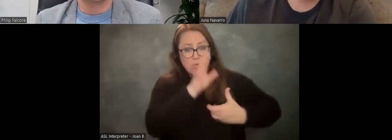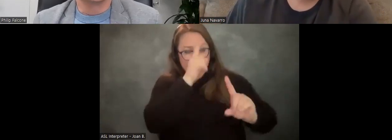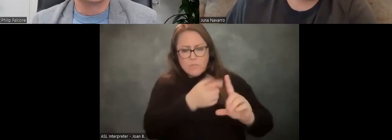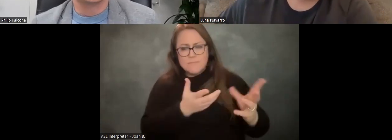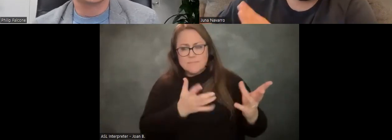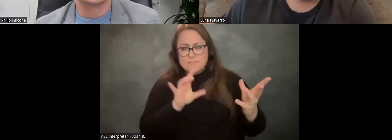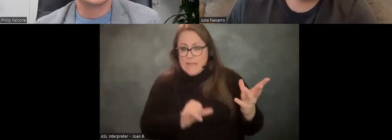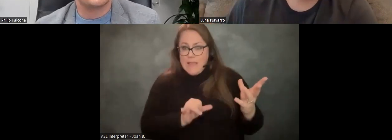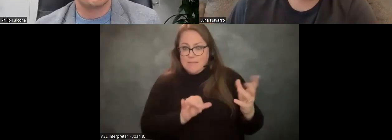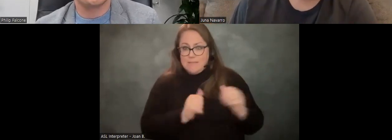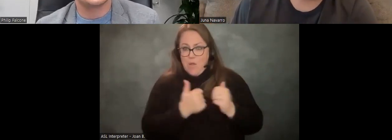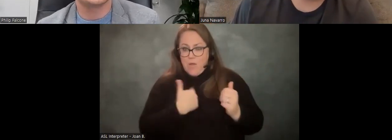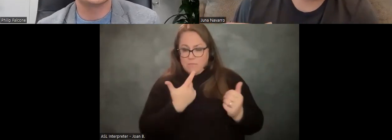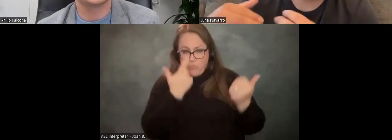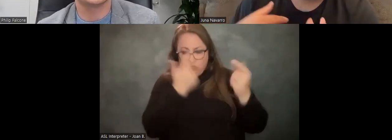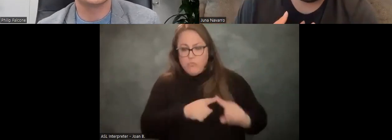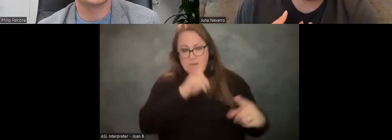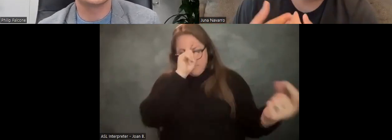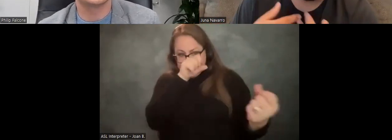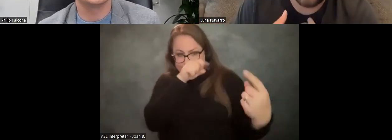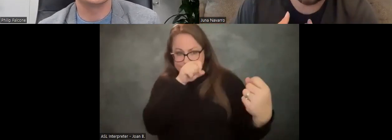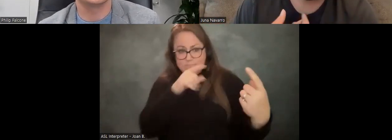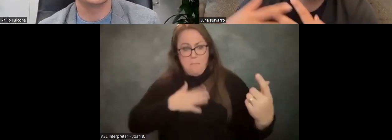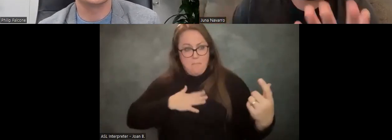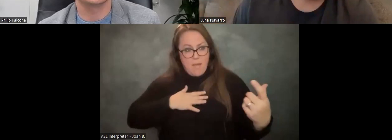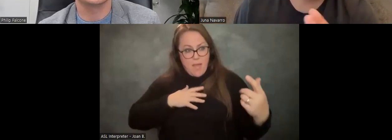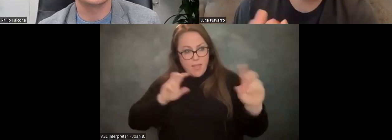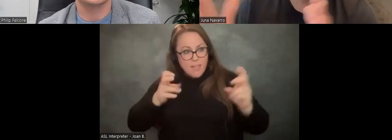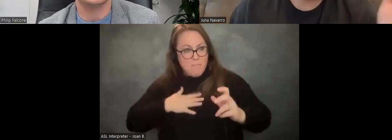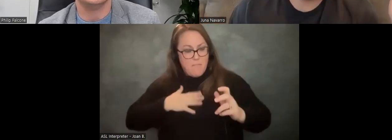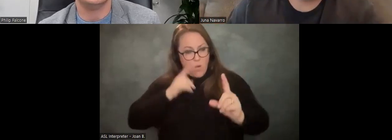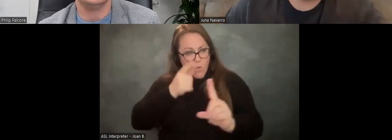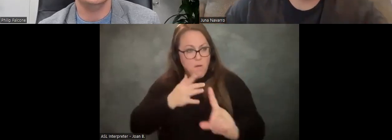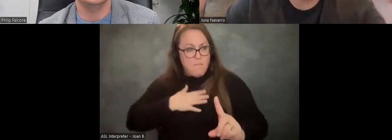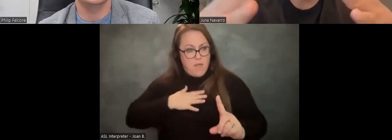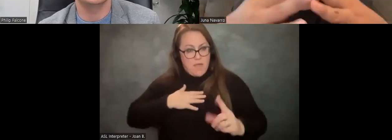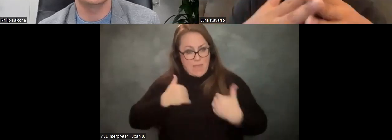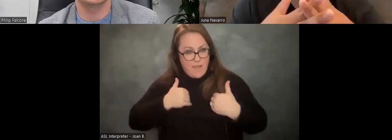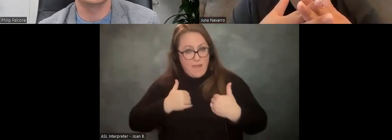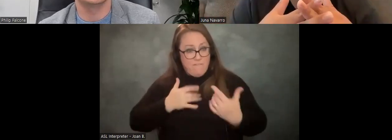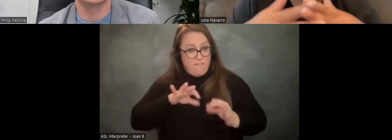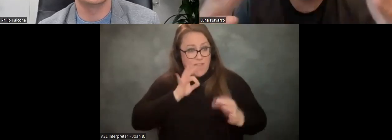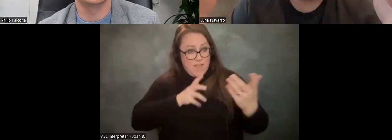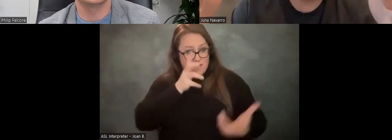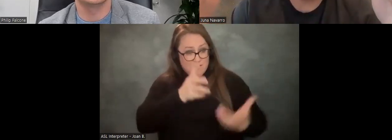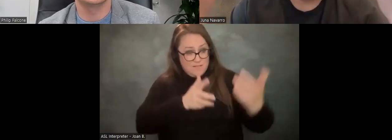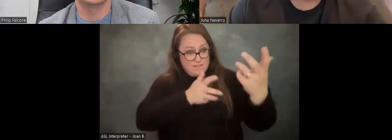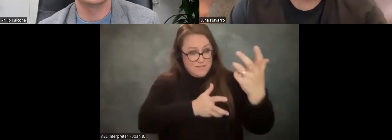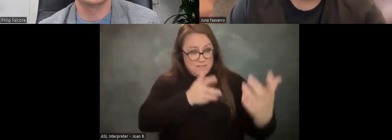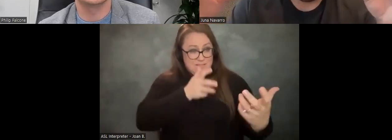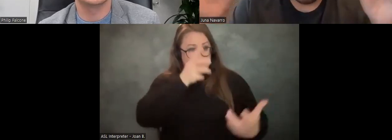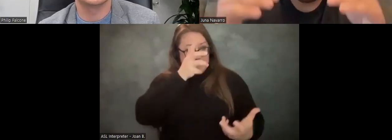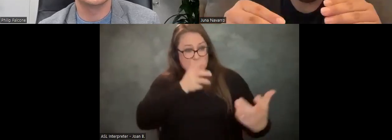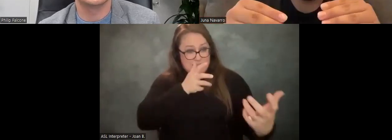goals as an institution, but then what are my themes and my goals as an artist? And if you can find that nice middle ground and you believe